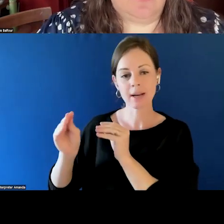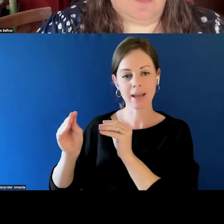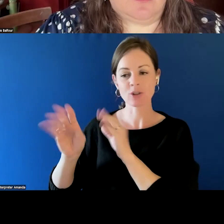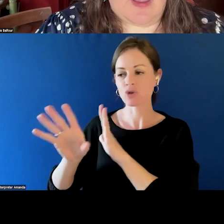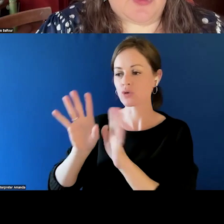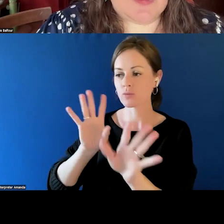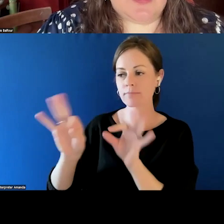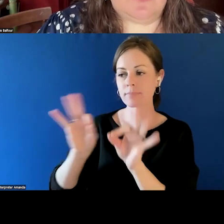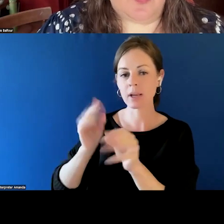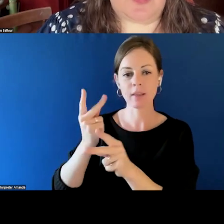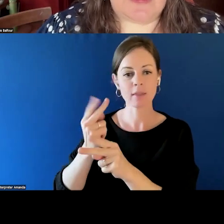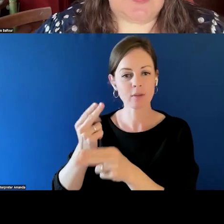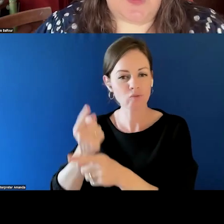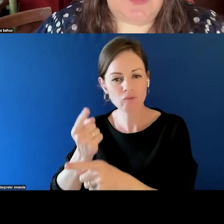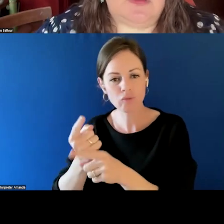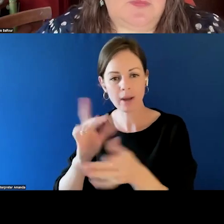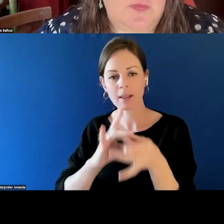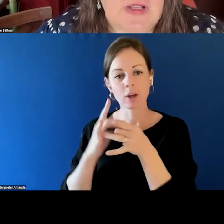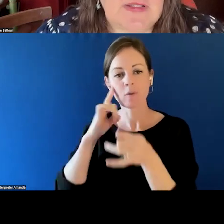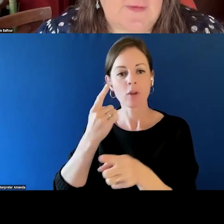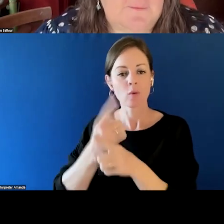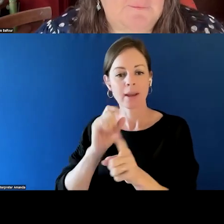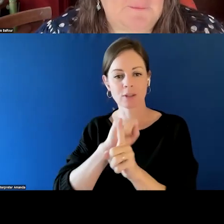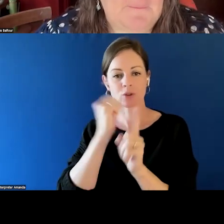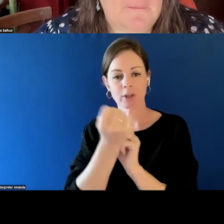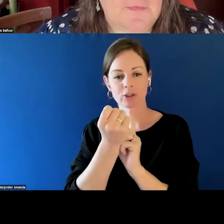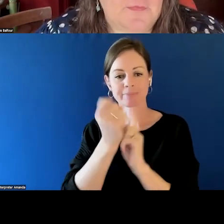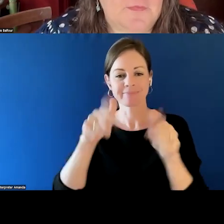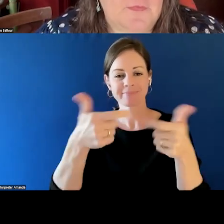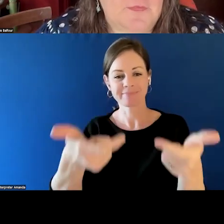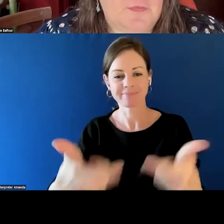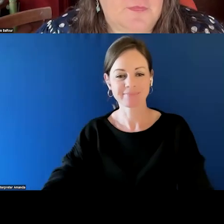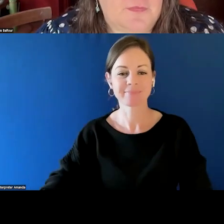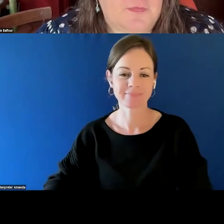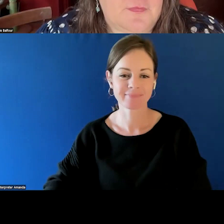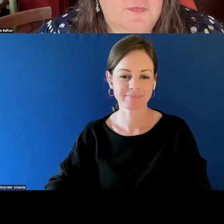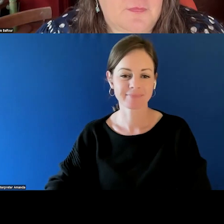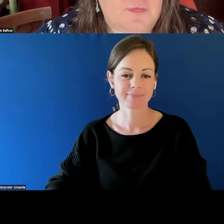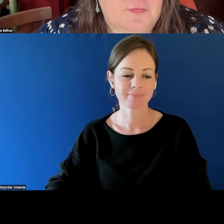right collaboration for the right situation. Next slide.